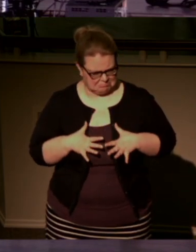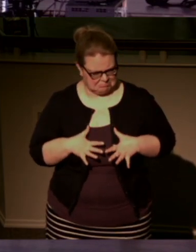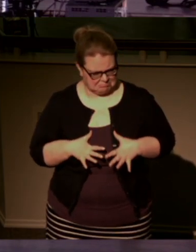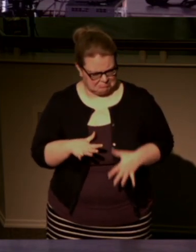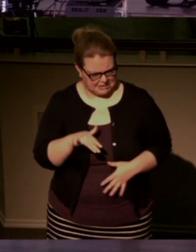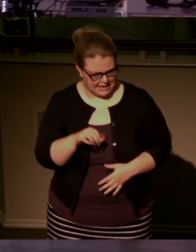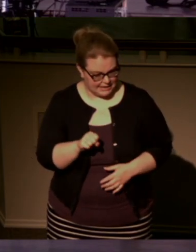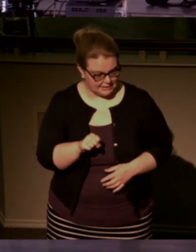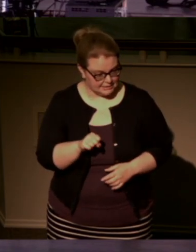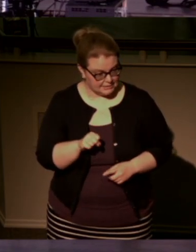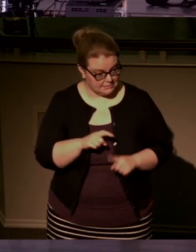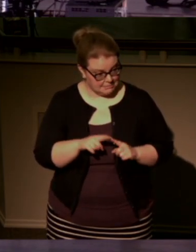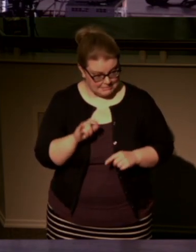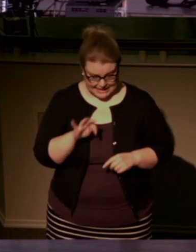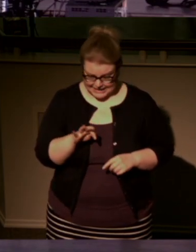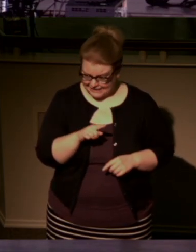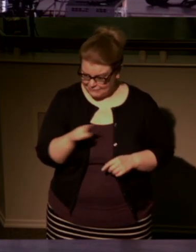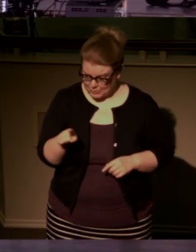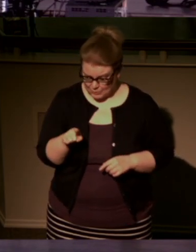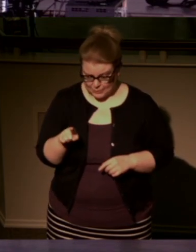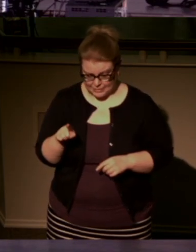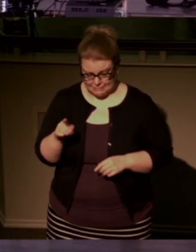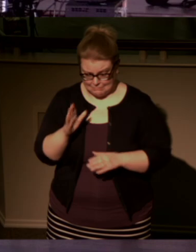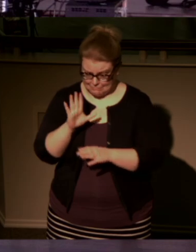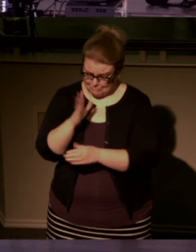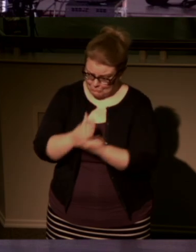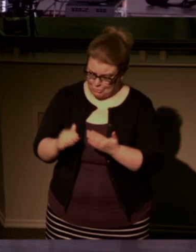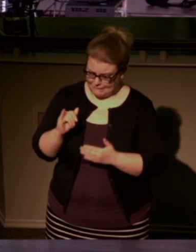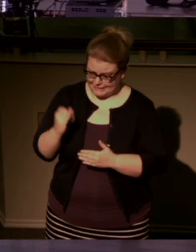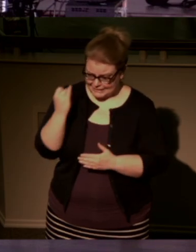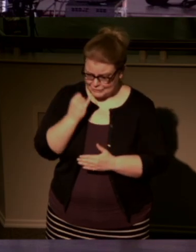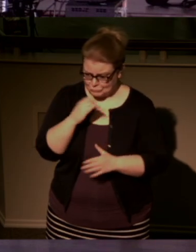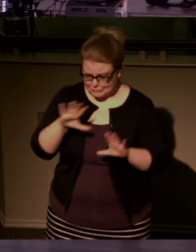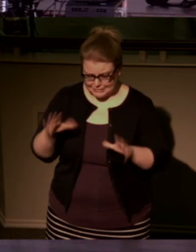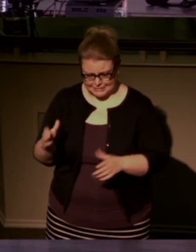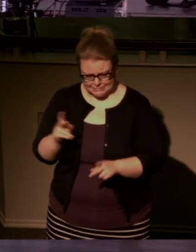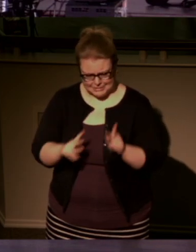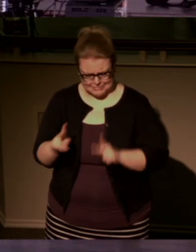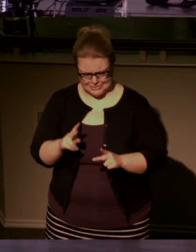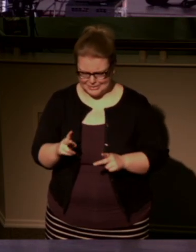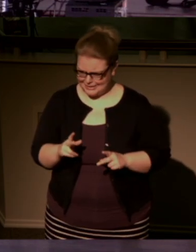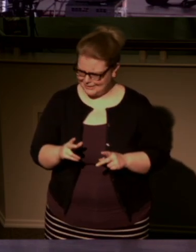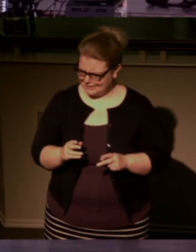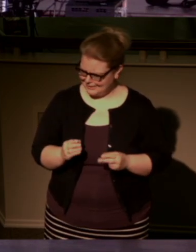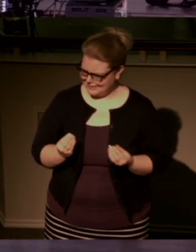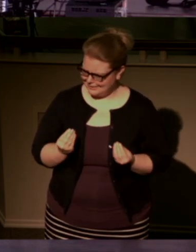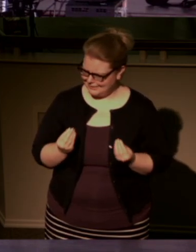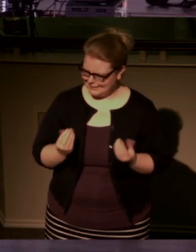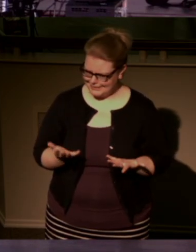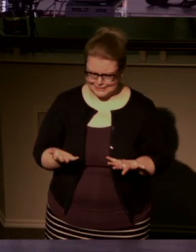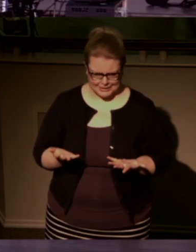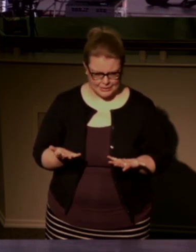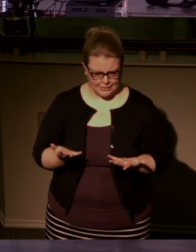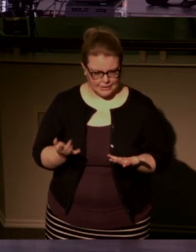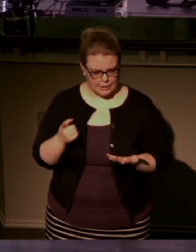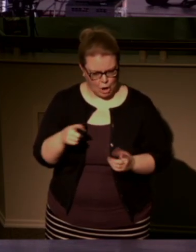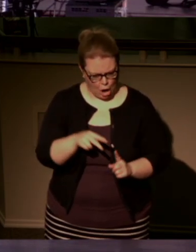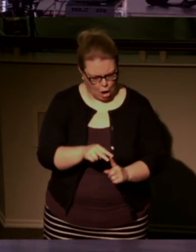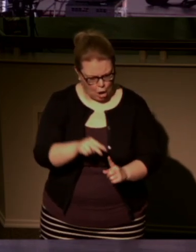But if you're Israel, this is almost incomprehensible, because I want you to just zoom out. Let's get on